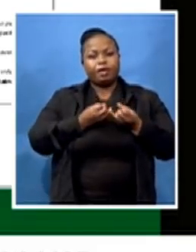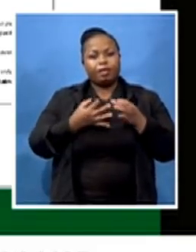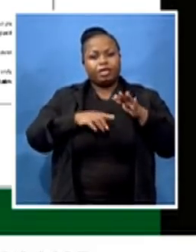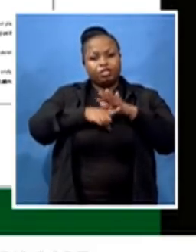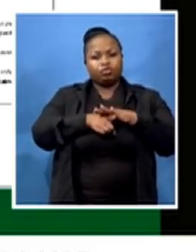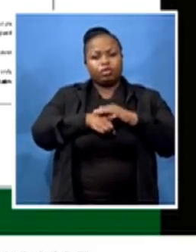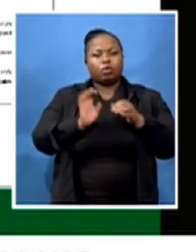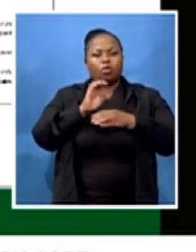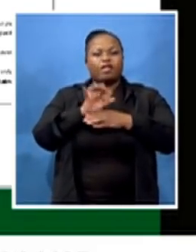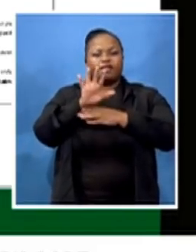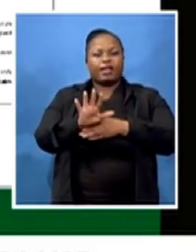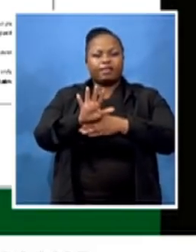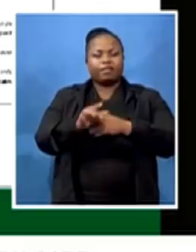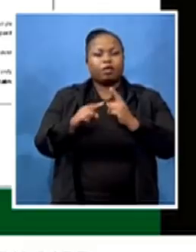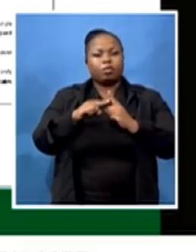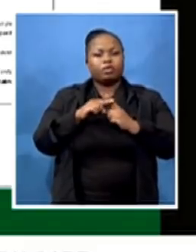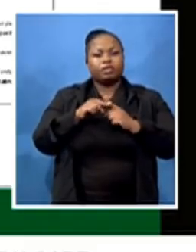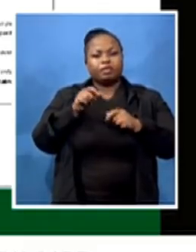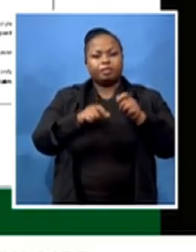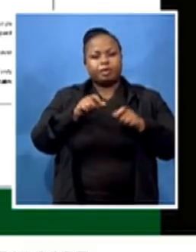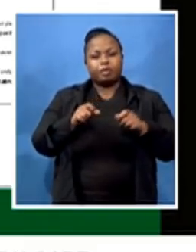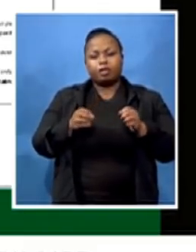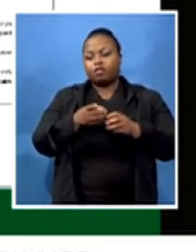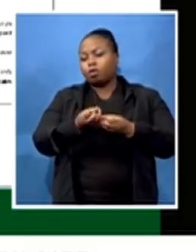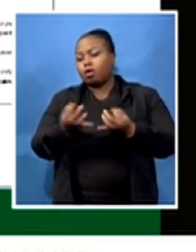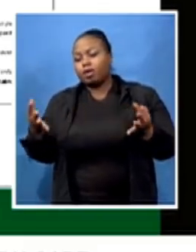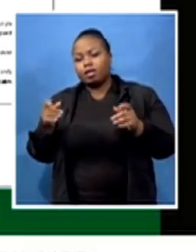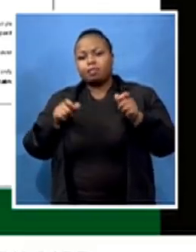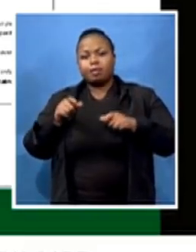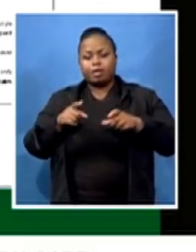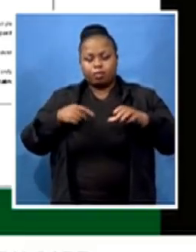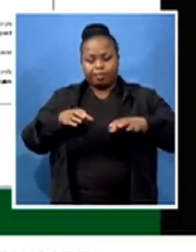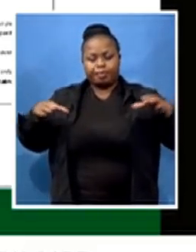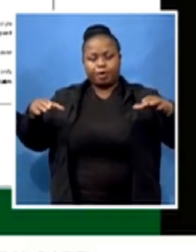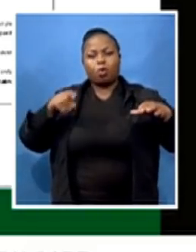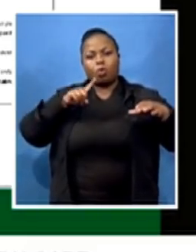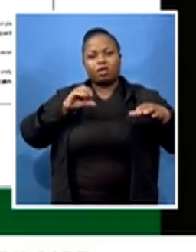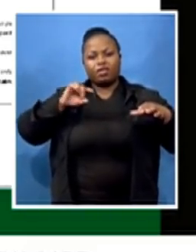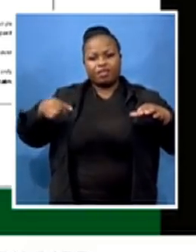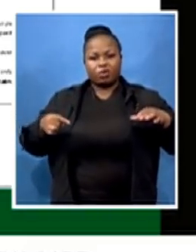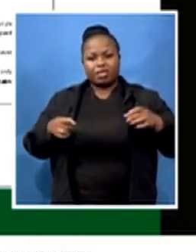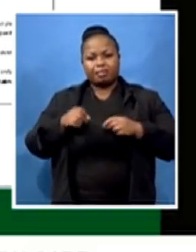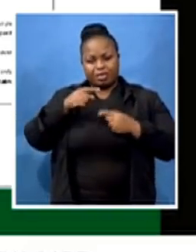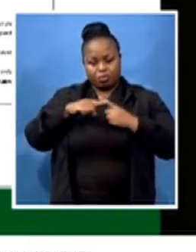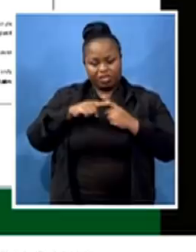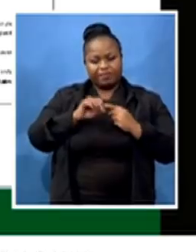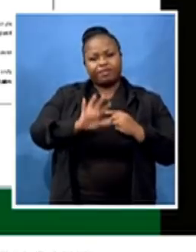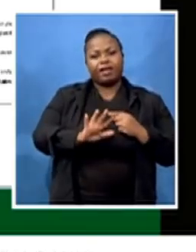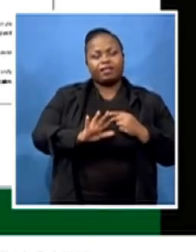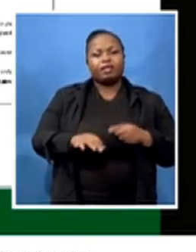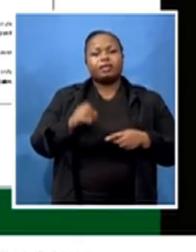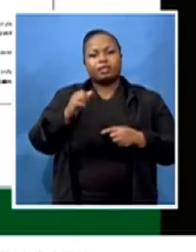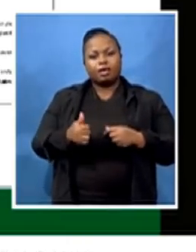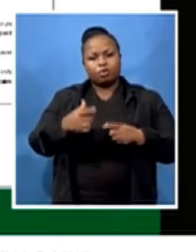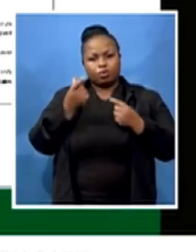per 100,000. And here we need to make sure that we go into each district, subdivide it into sub-districts, and get a cluster of